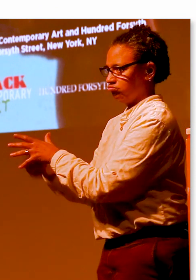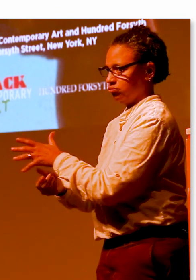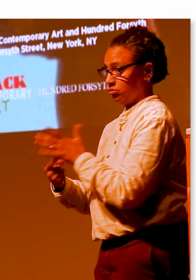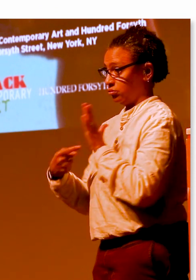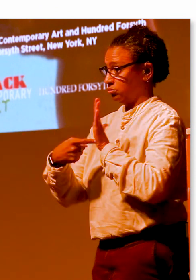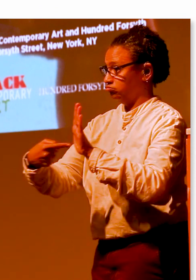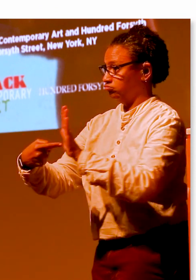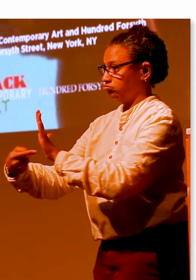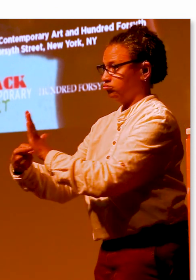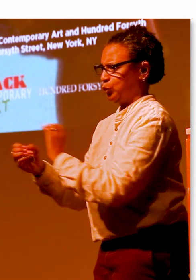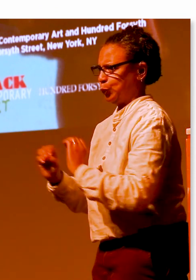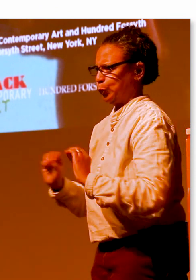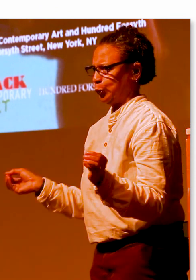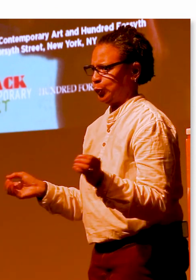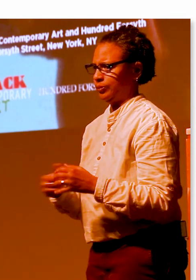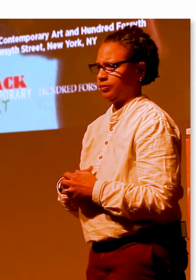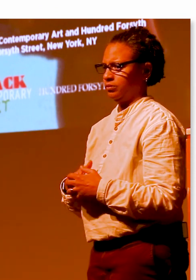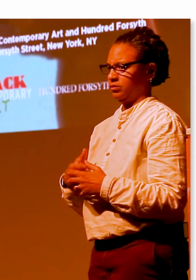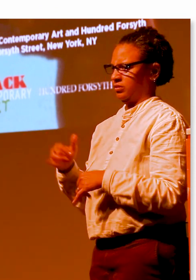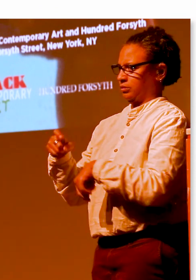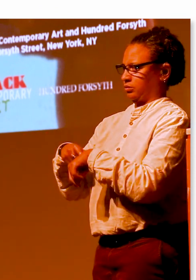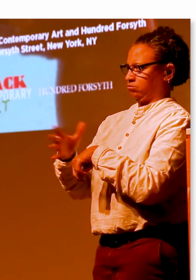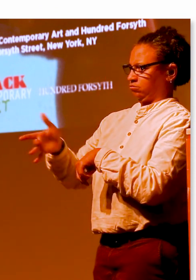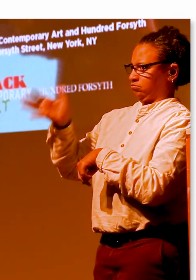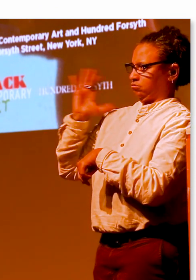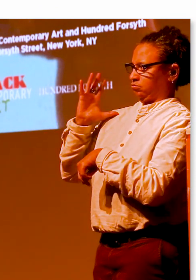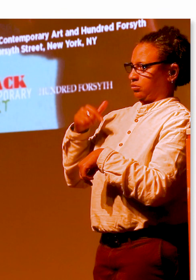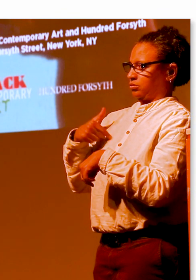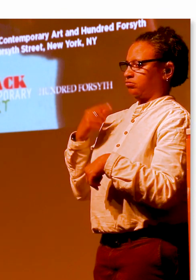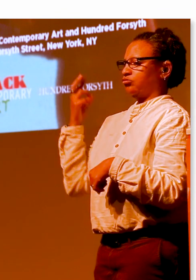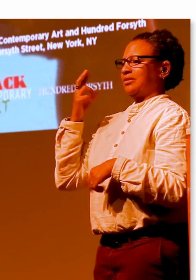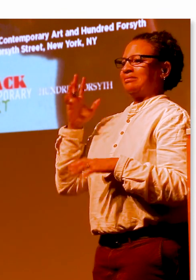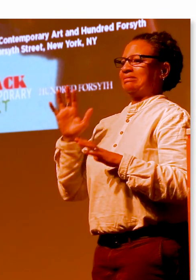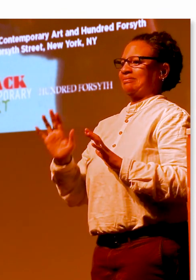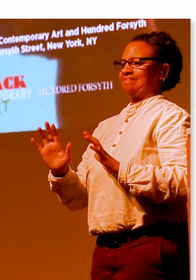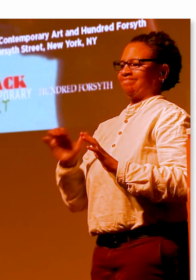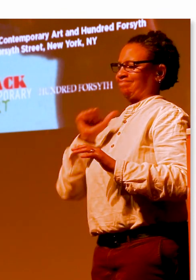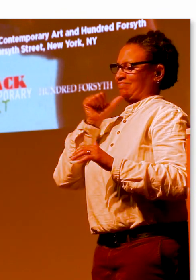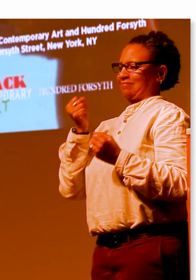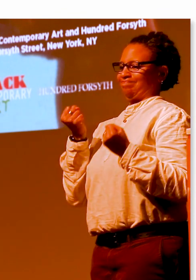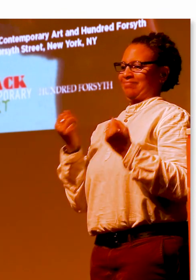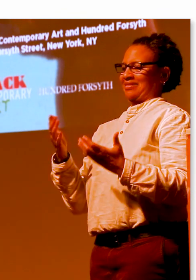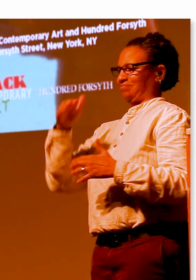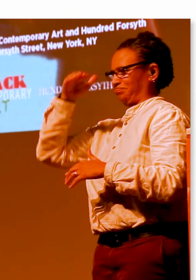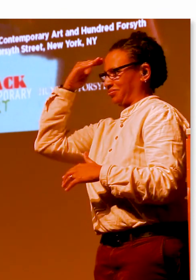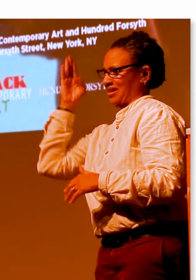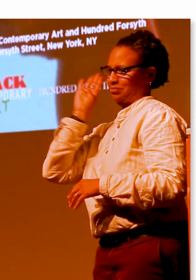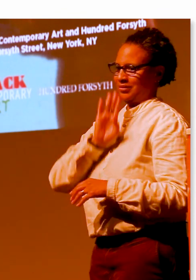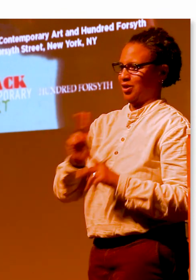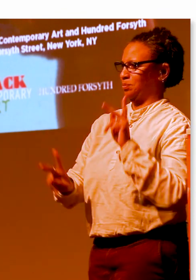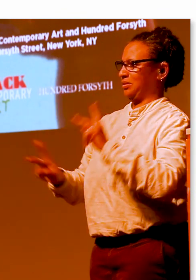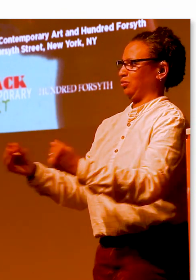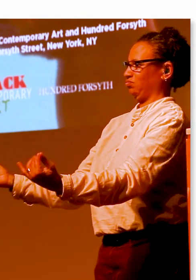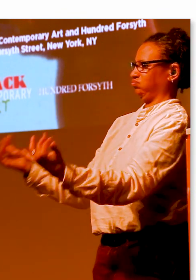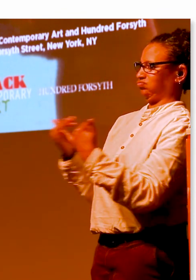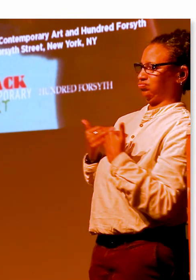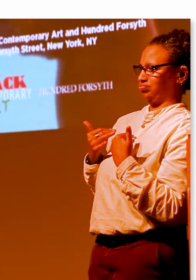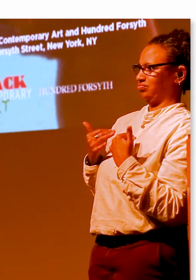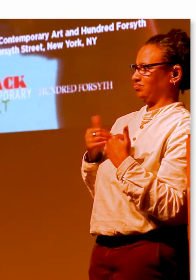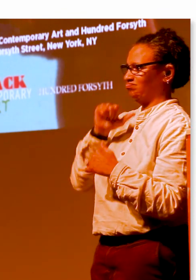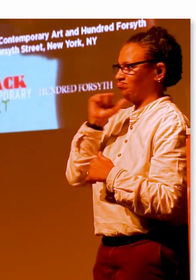now, was acutely aware of how few Black and brown people were readily invited into museum spaces,